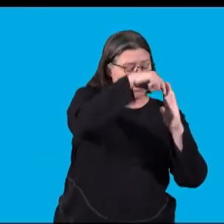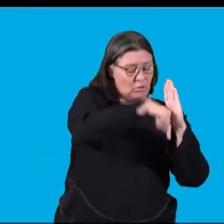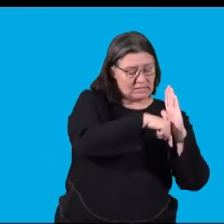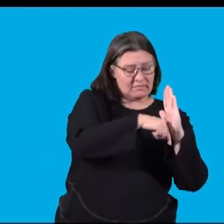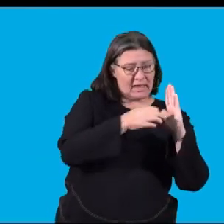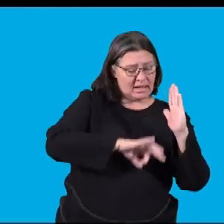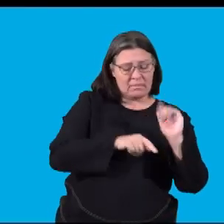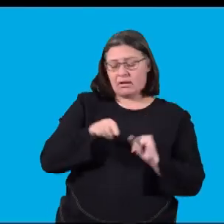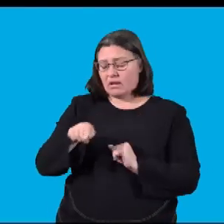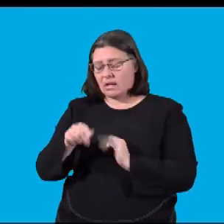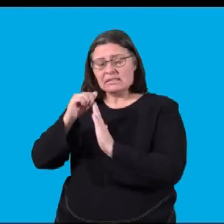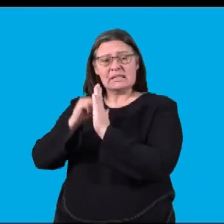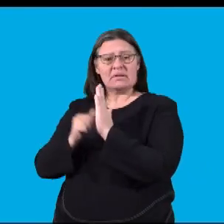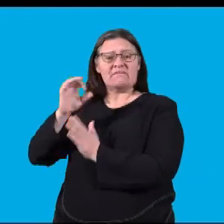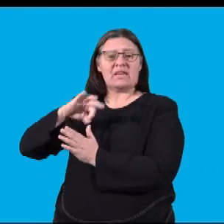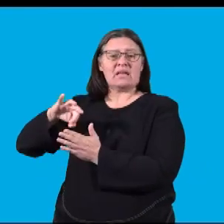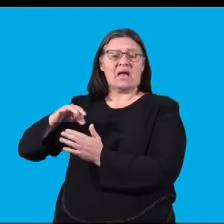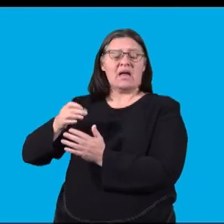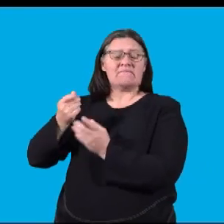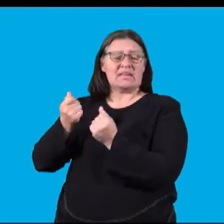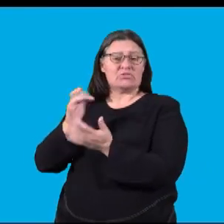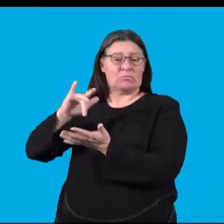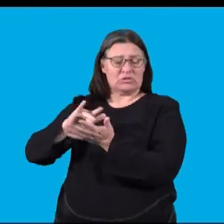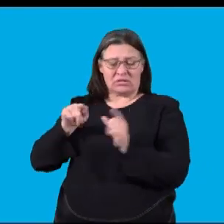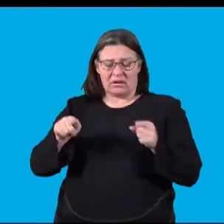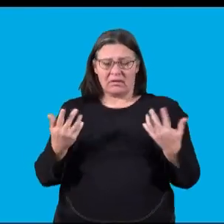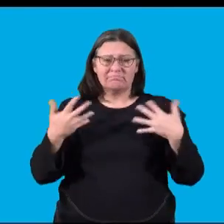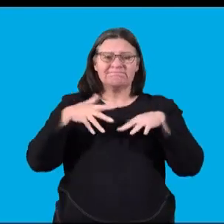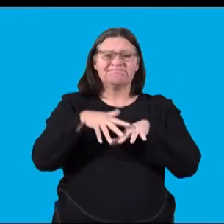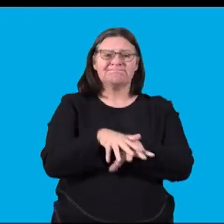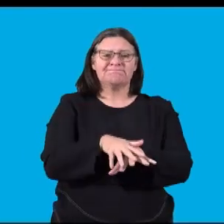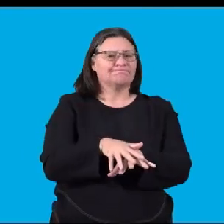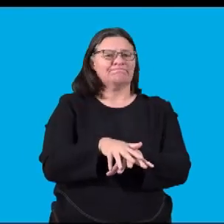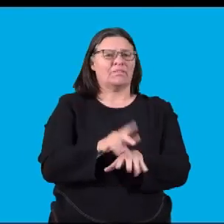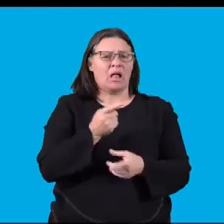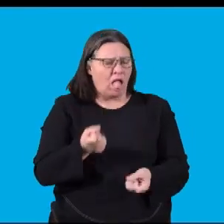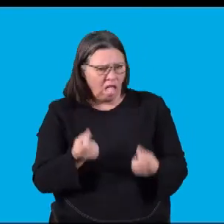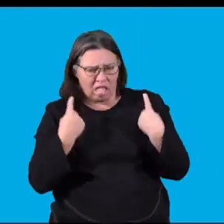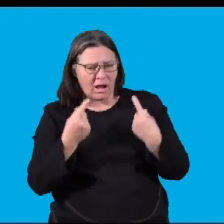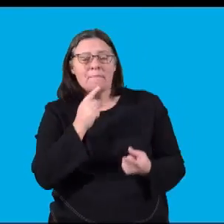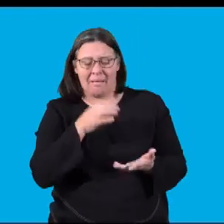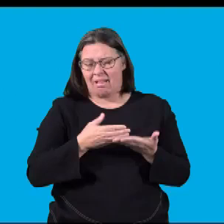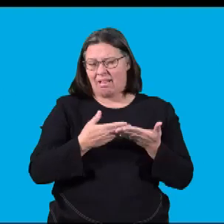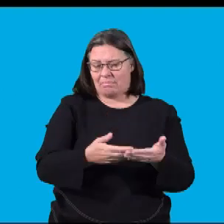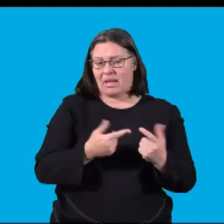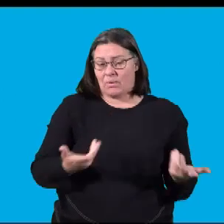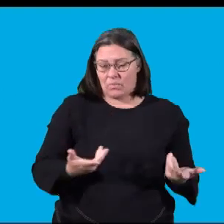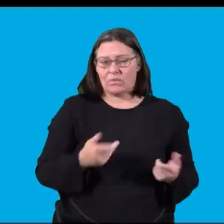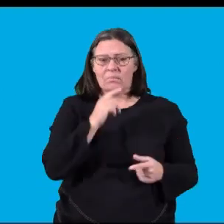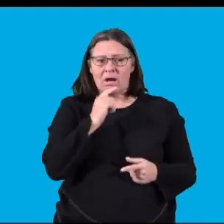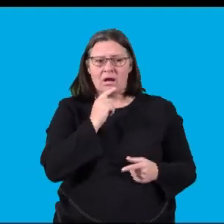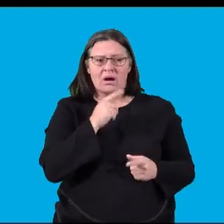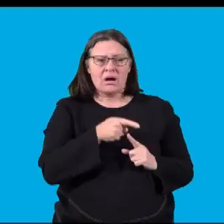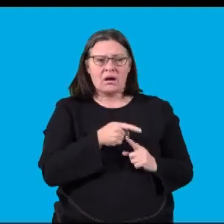statements, your statement of comprehensive income and your statement of financial position. But I want to help you so that you do not make these mistakes.